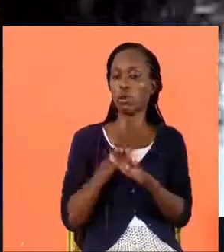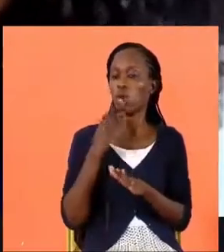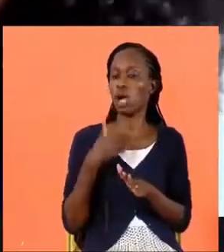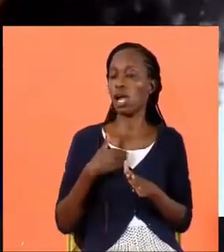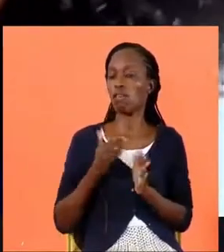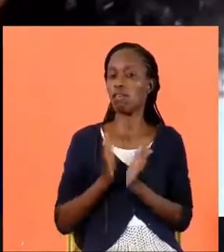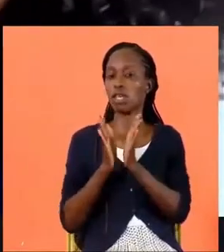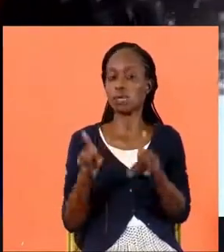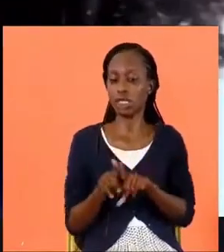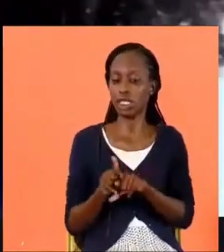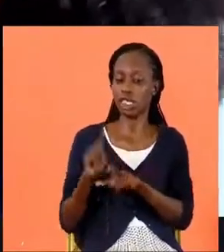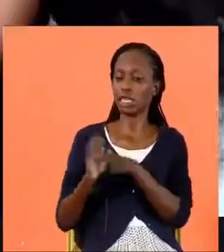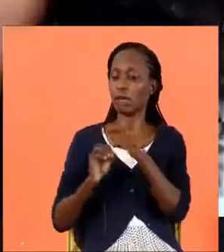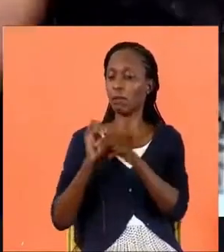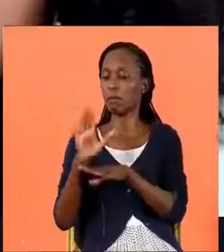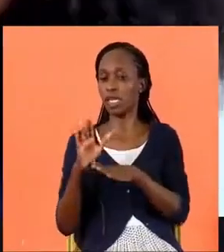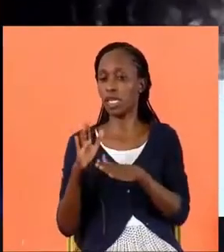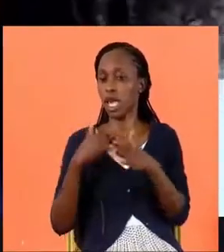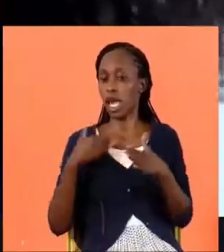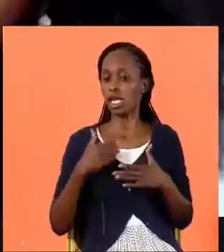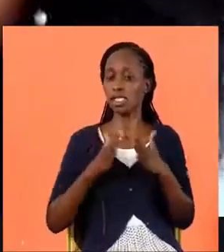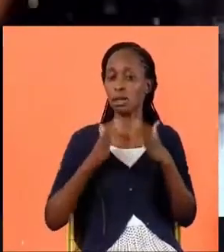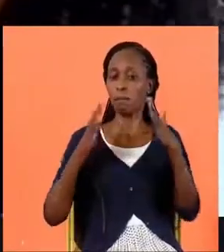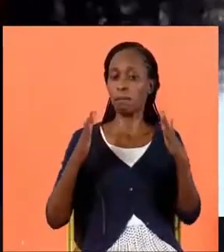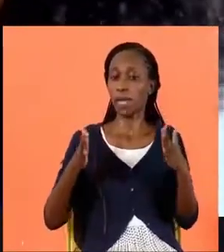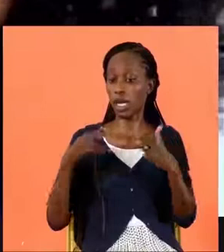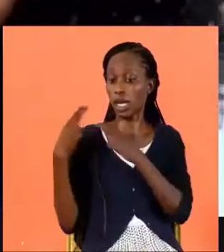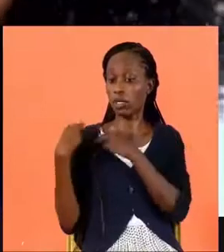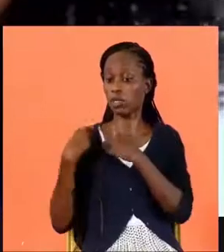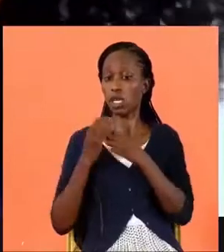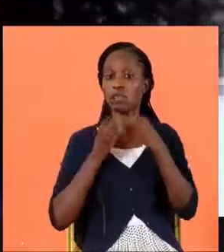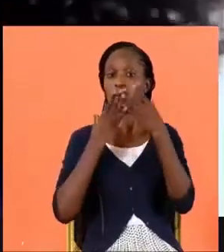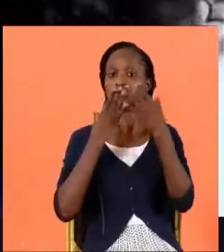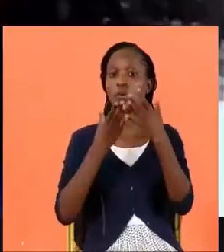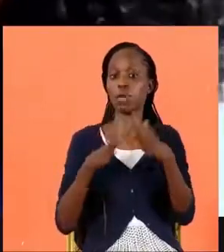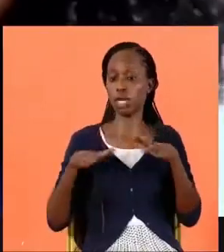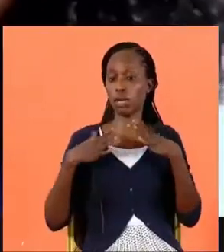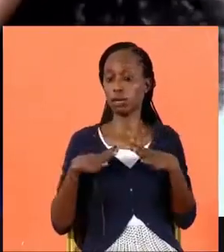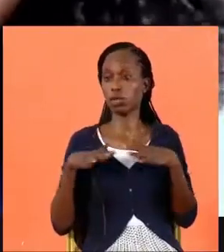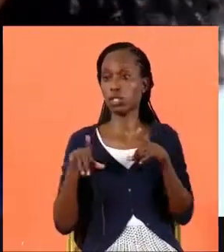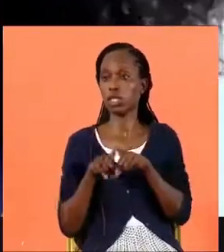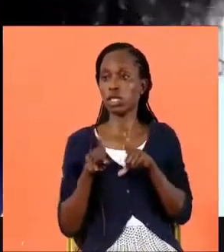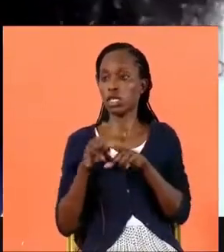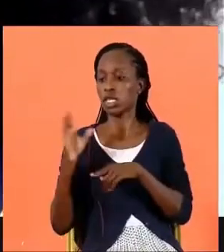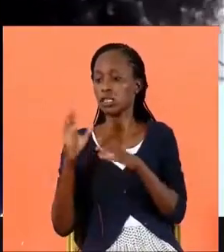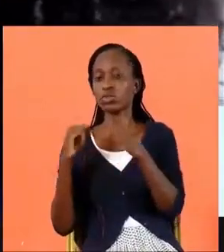and the media plays a role in incentivizing and informing citizens. And then as civil